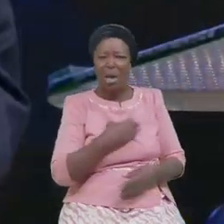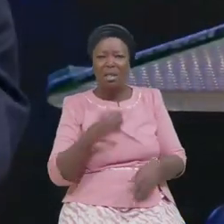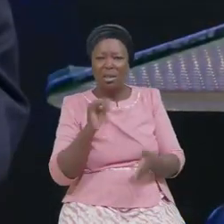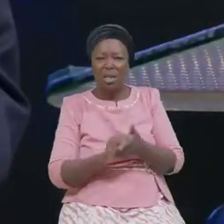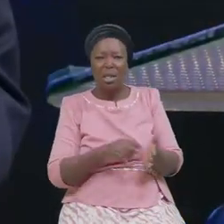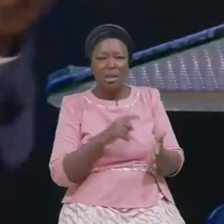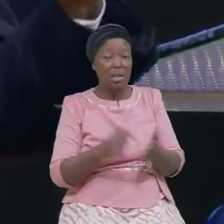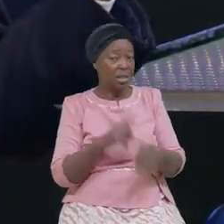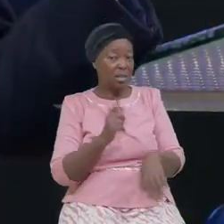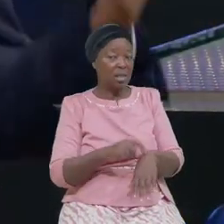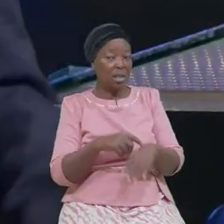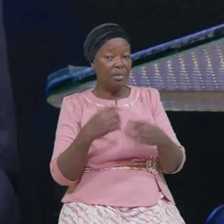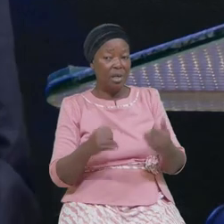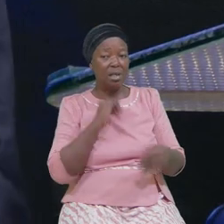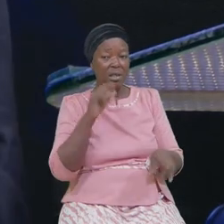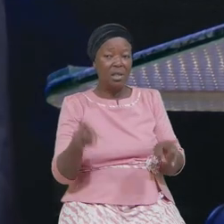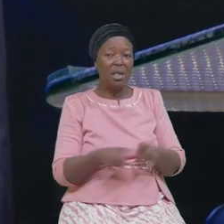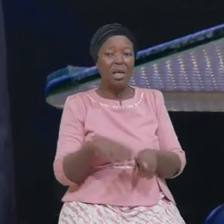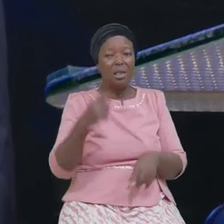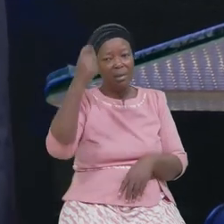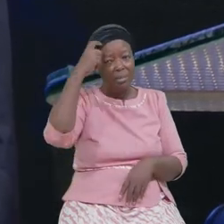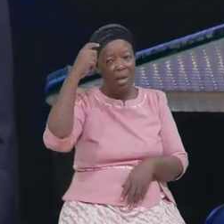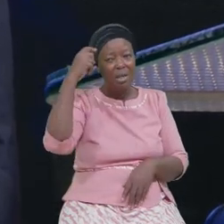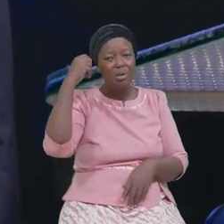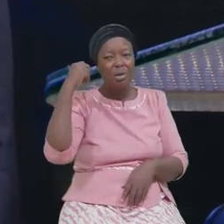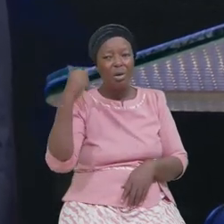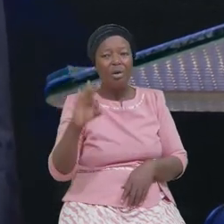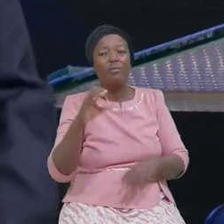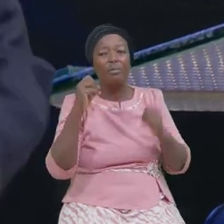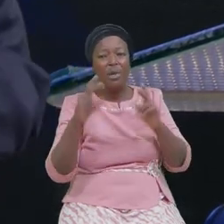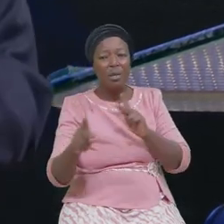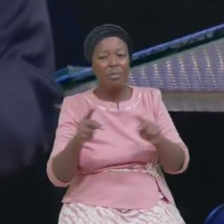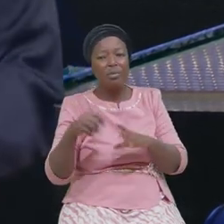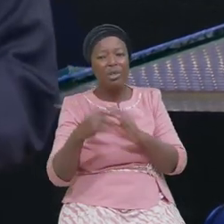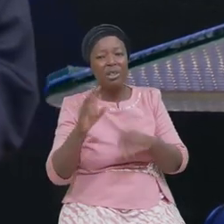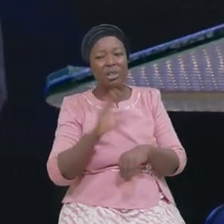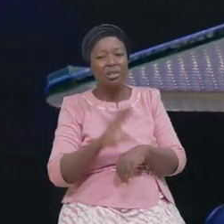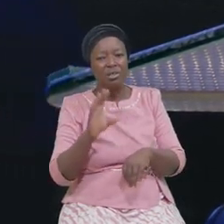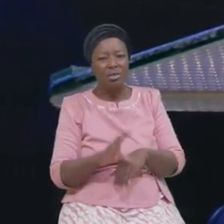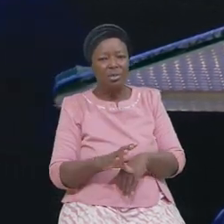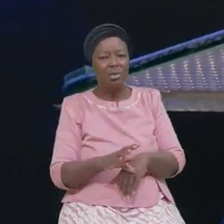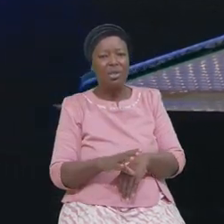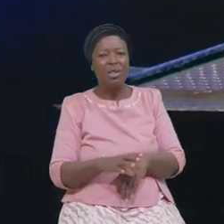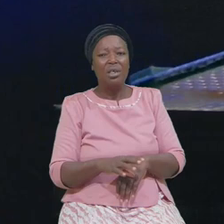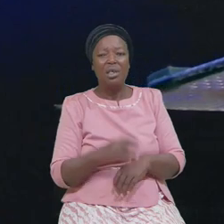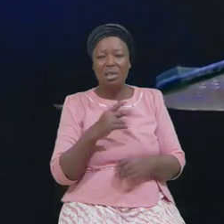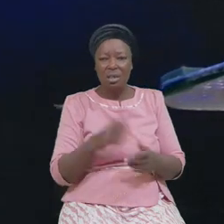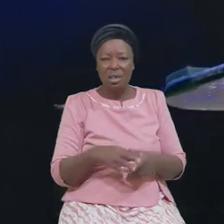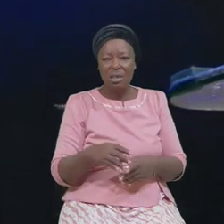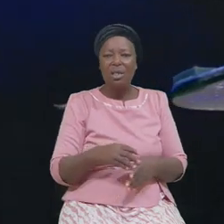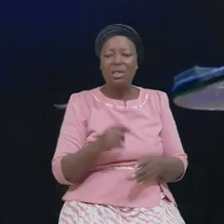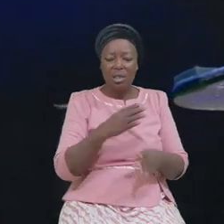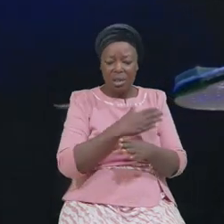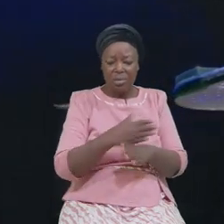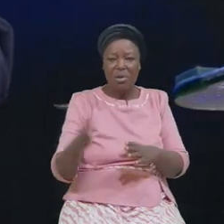period now is like the mind of many people in the church is away from the coming